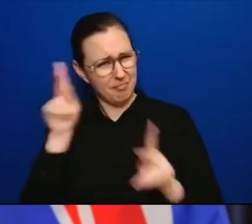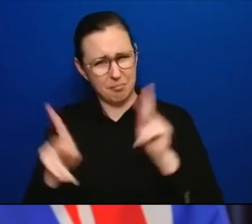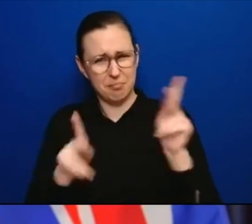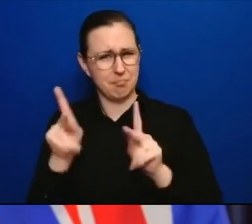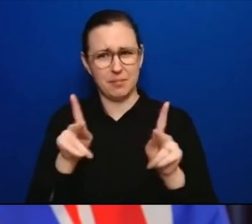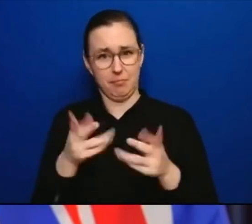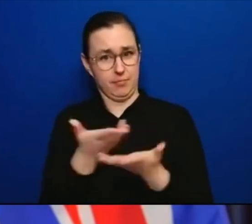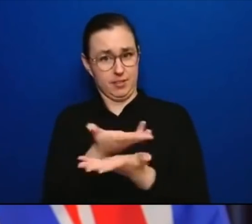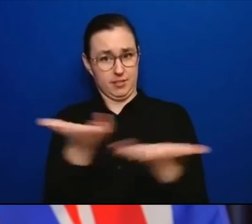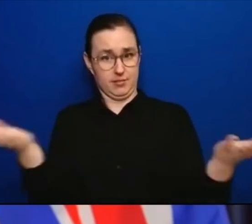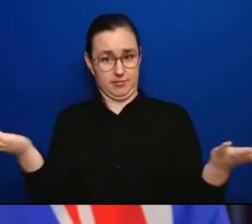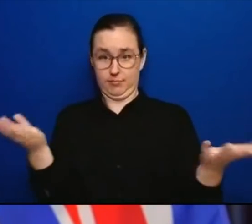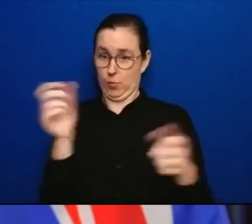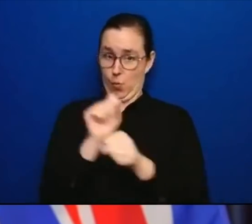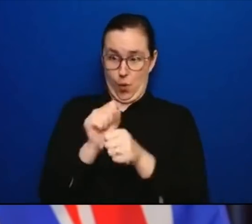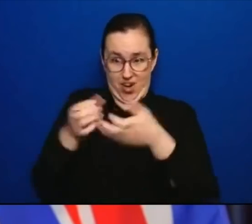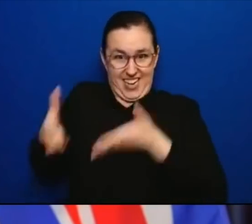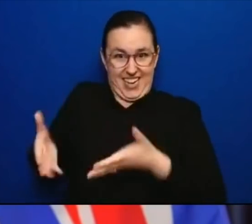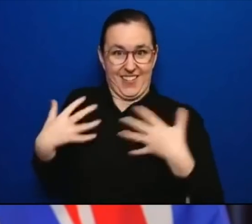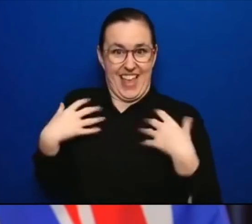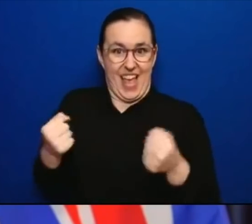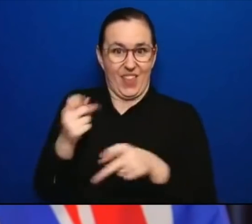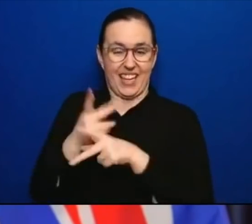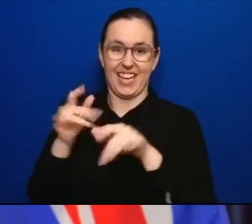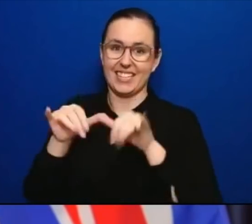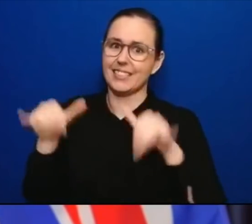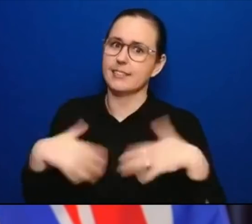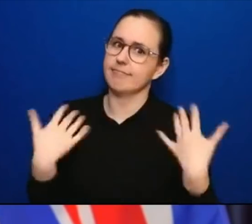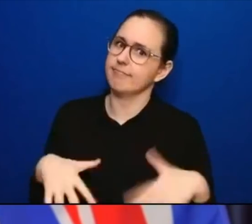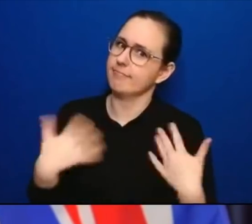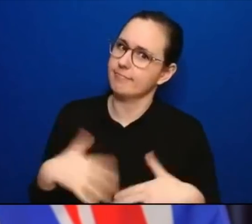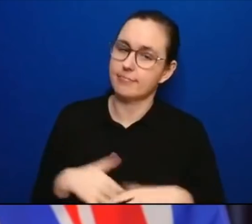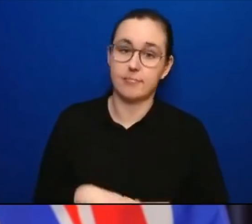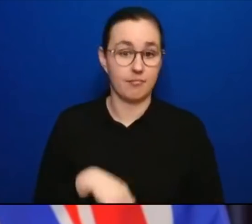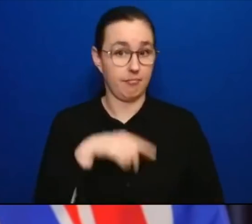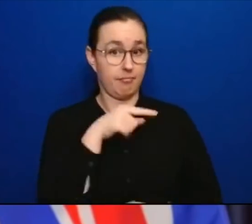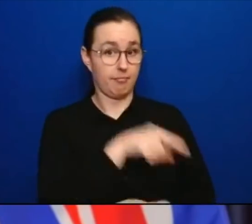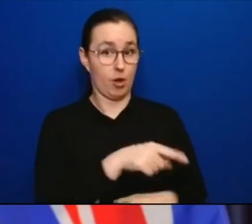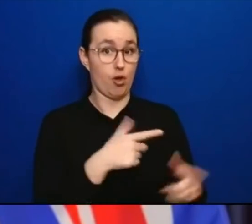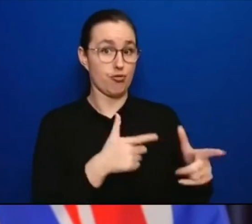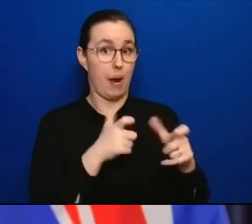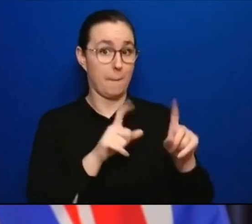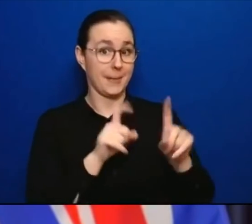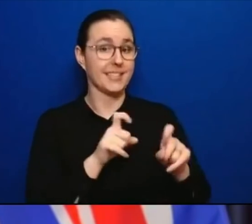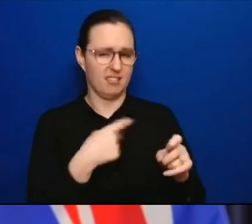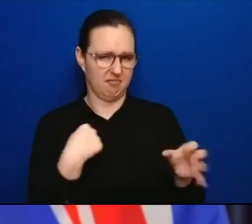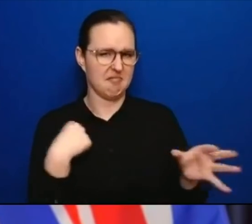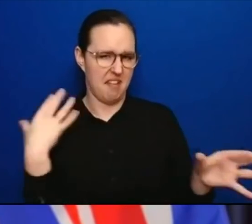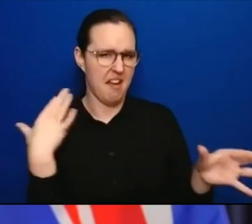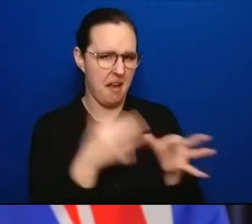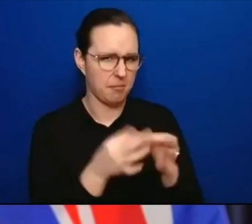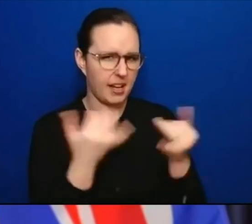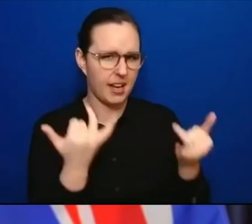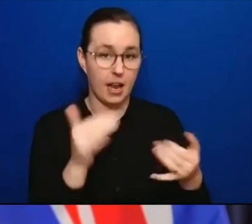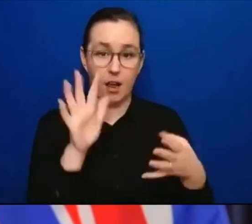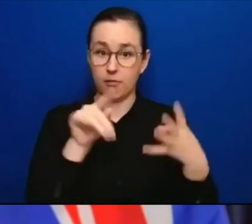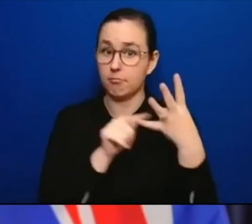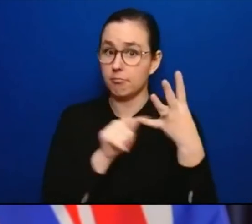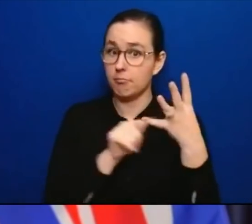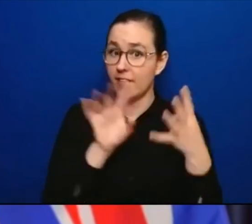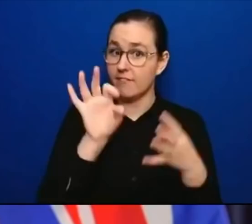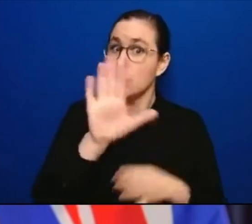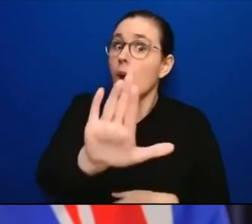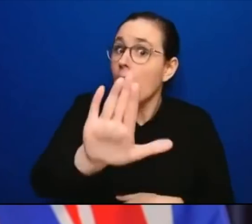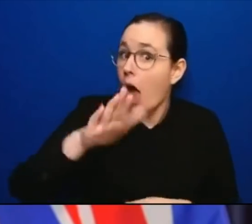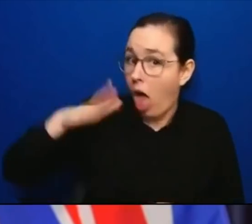for people across the public healthcare system. I want to provide an update on rapid tests. We expect to see